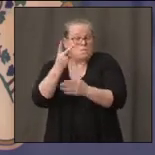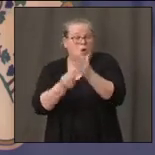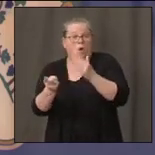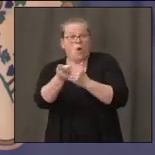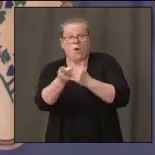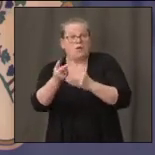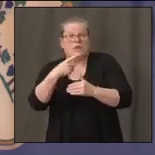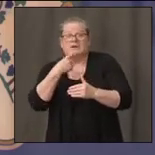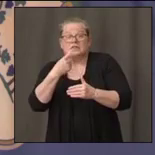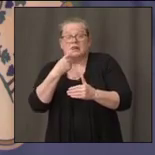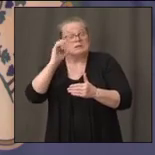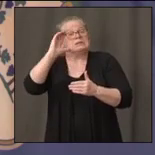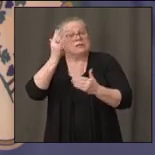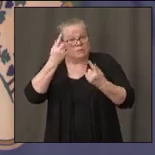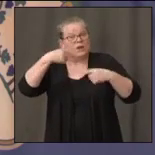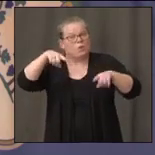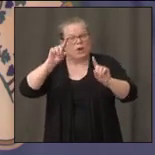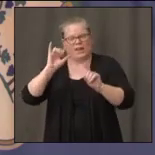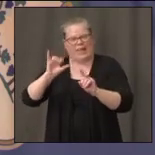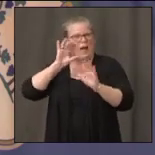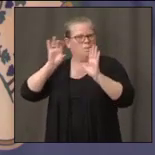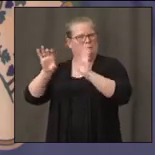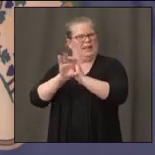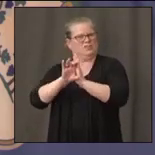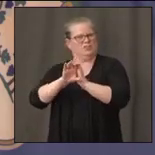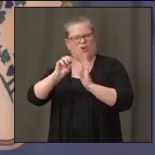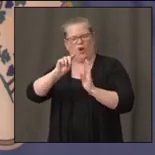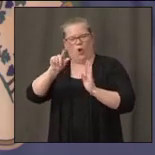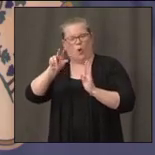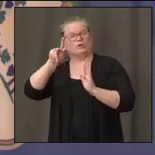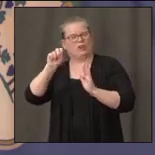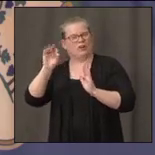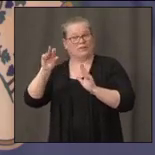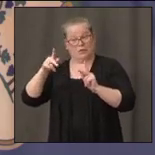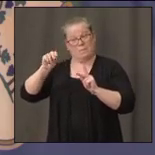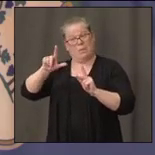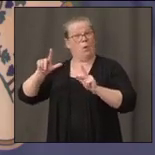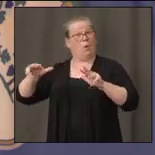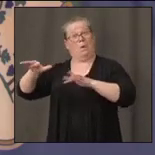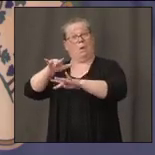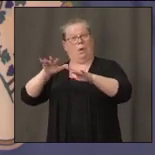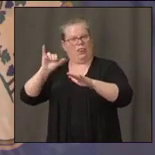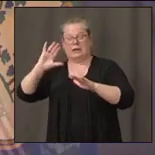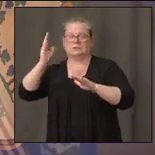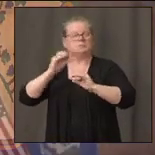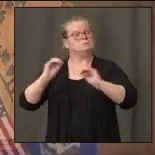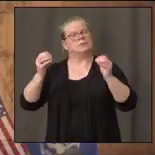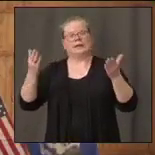There's no Ozarks here in Connecticut, not yet, and for that I'm very appreciative. Thank you, everybody.